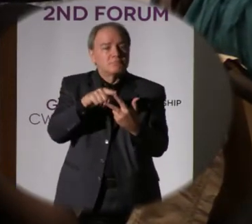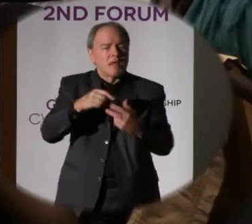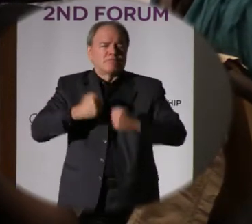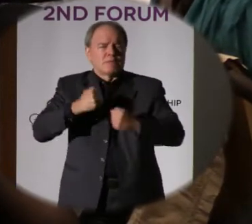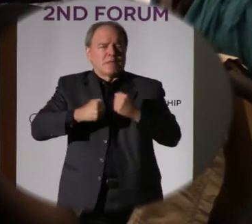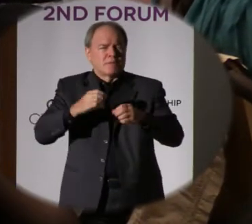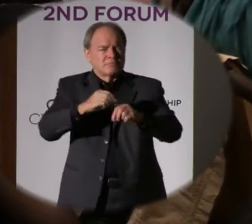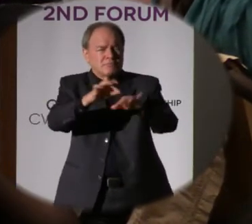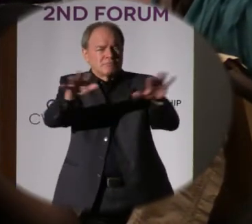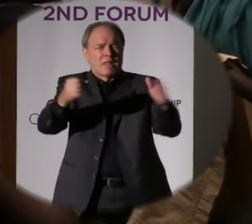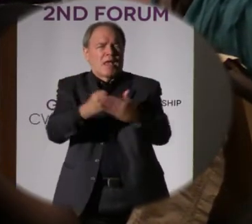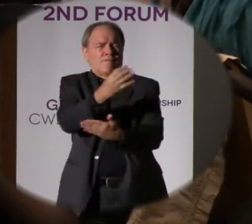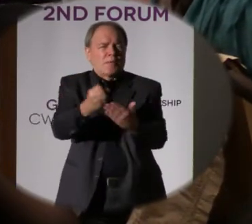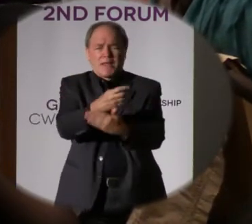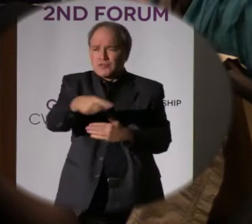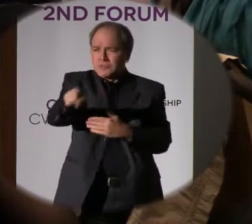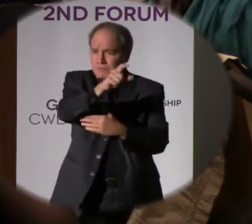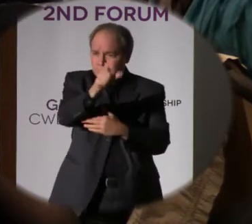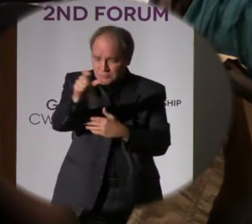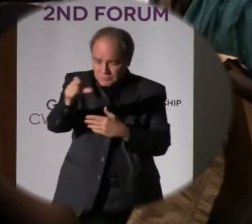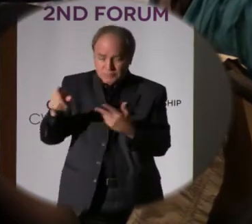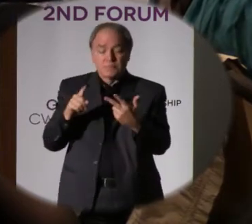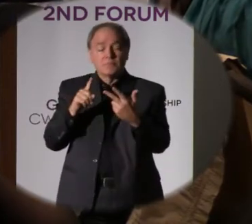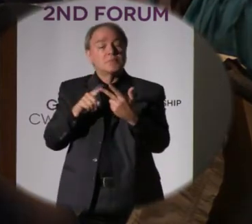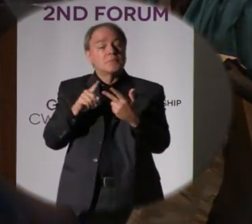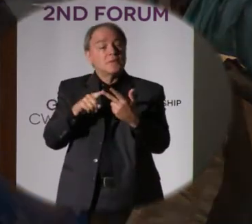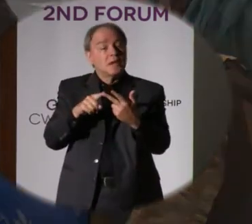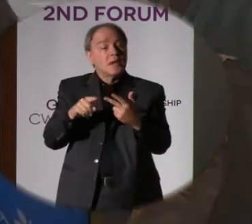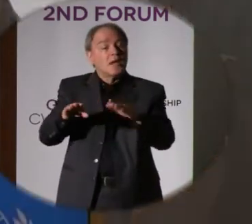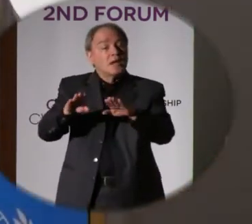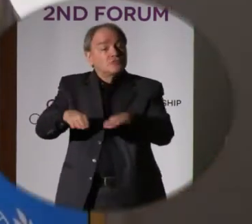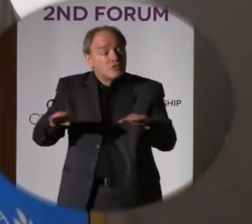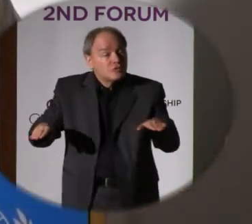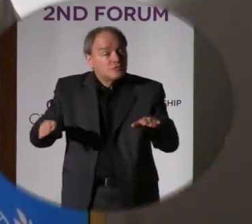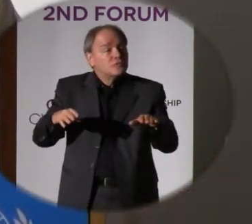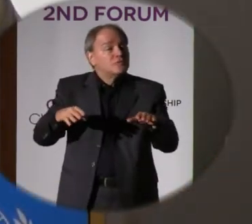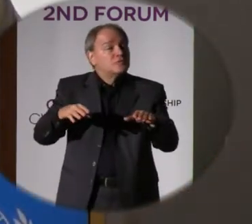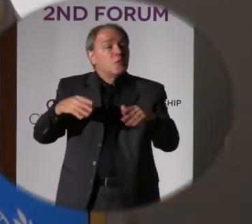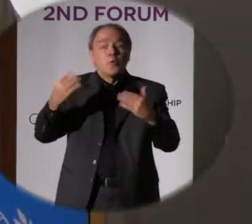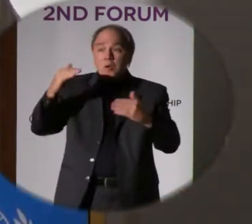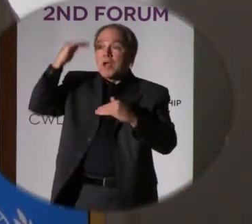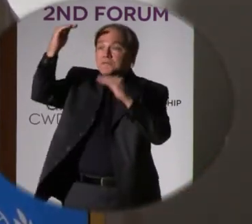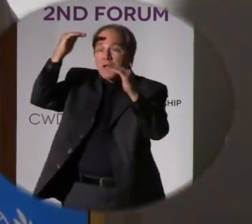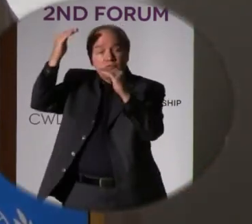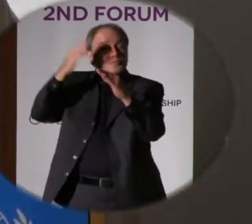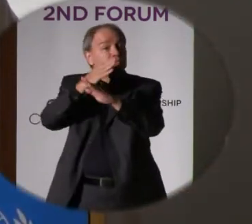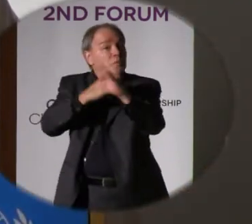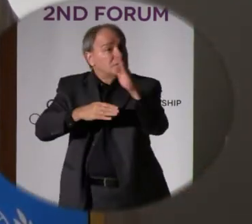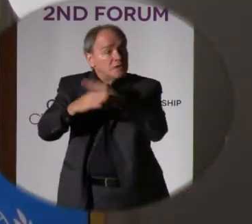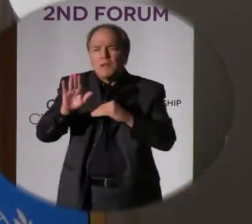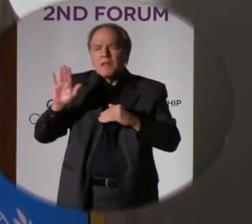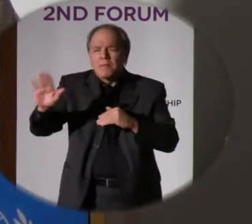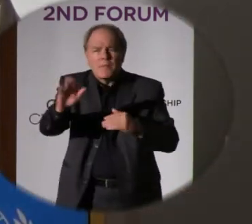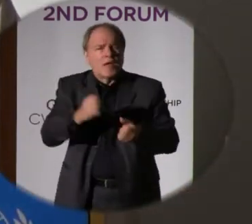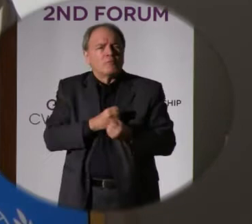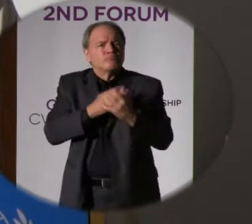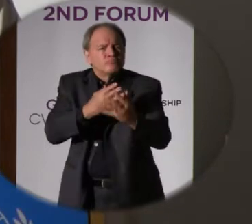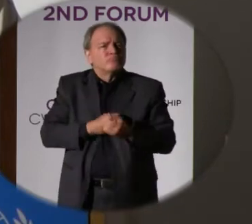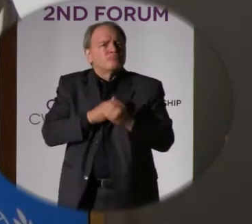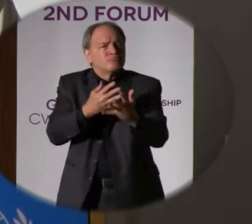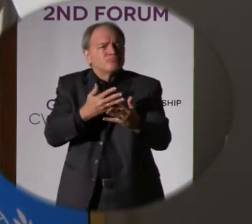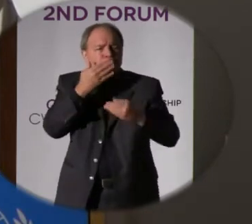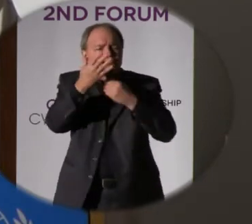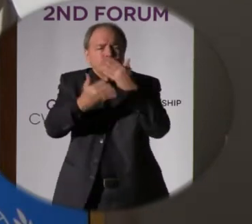voices of children and adults with disabilities. You will then write your name and address on the other side of